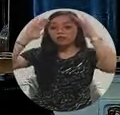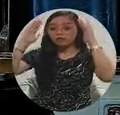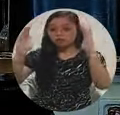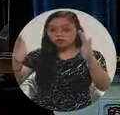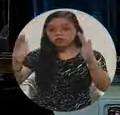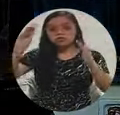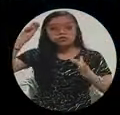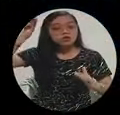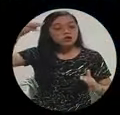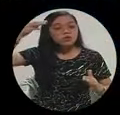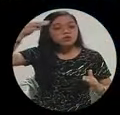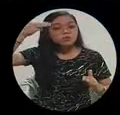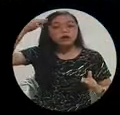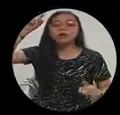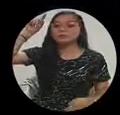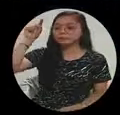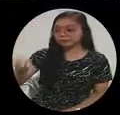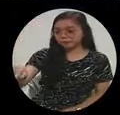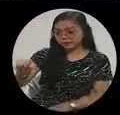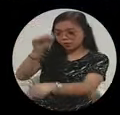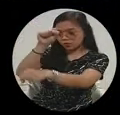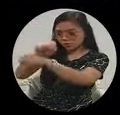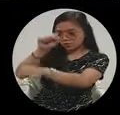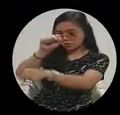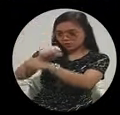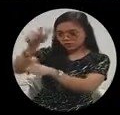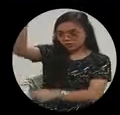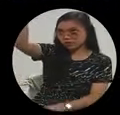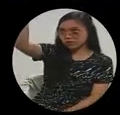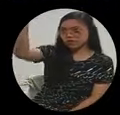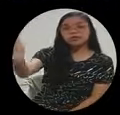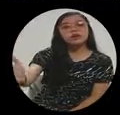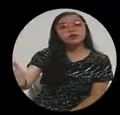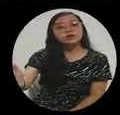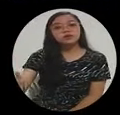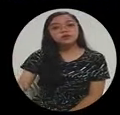focus your mind on your work for God.